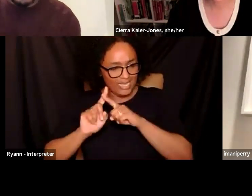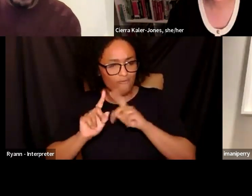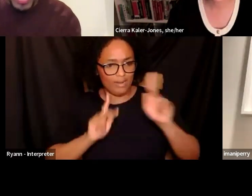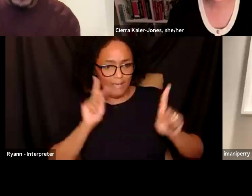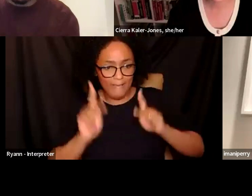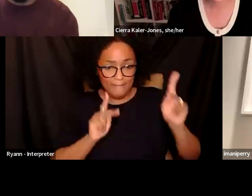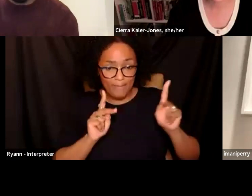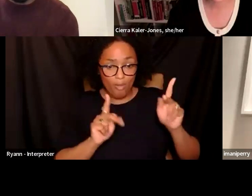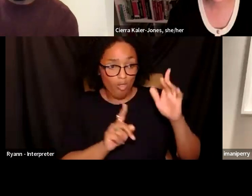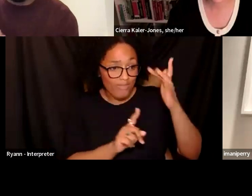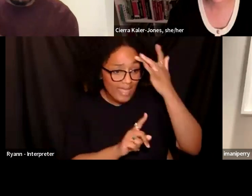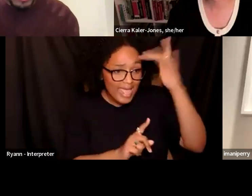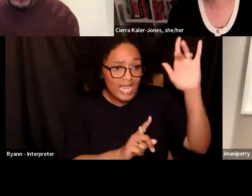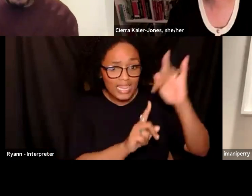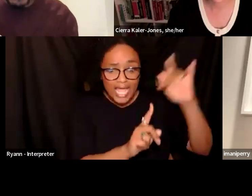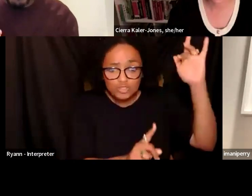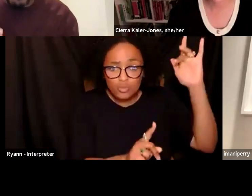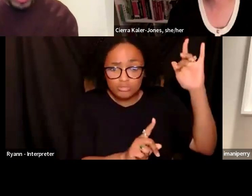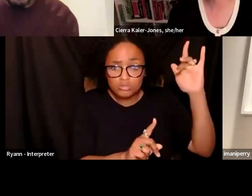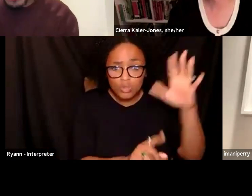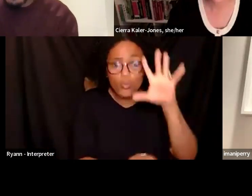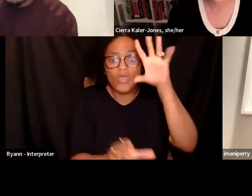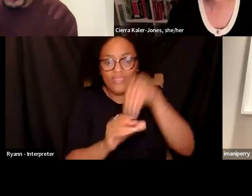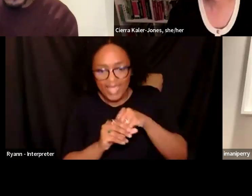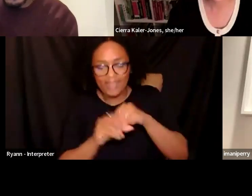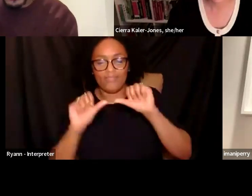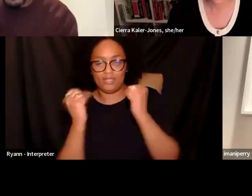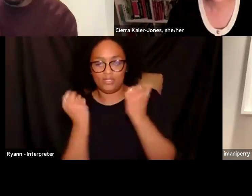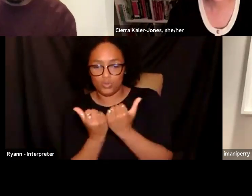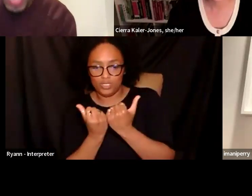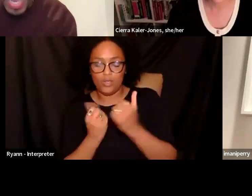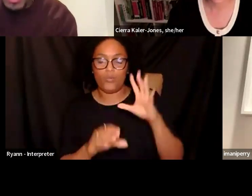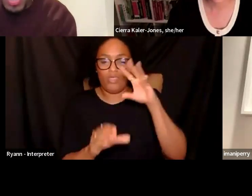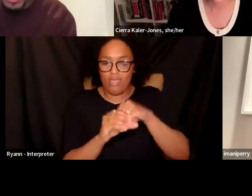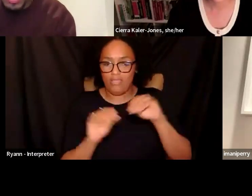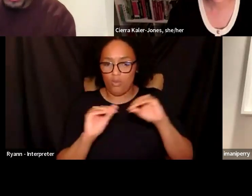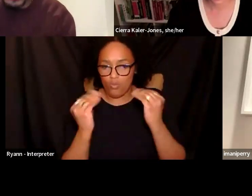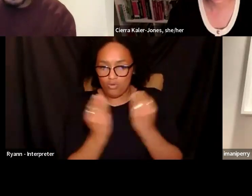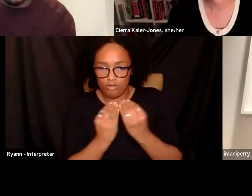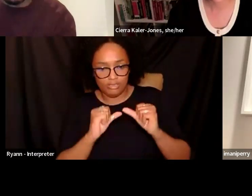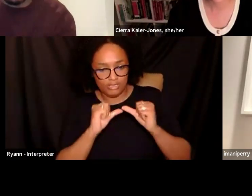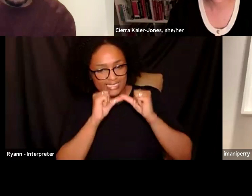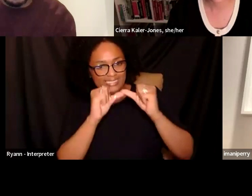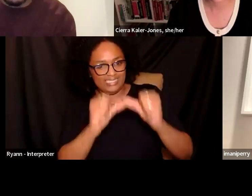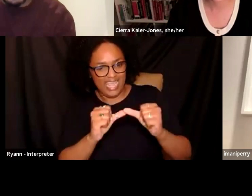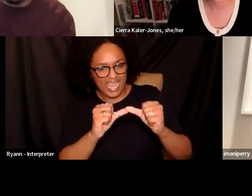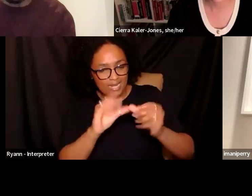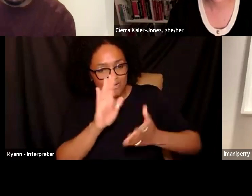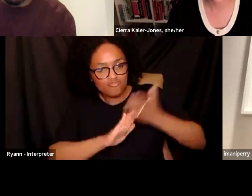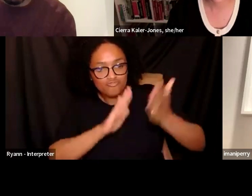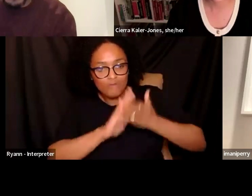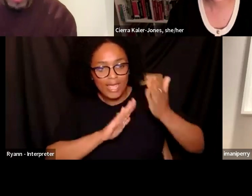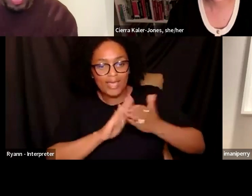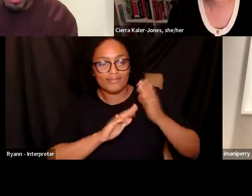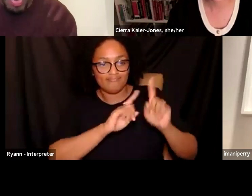of these larger bodies and communities of rank and file teachers who sustained these institutions because they recognized why they were